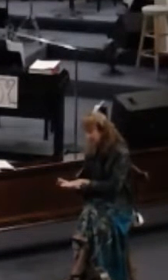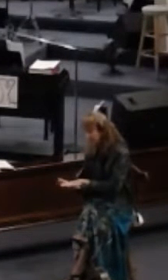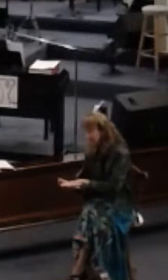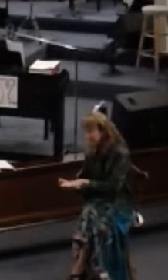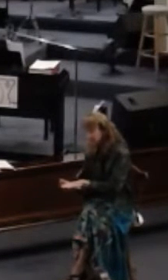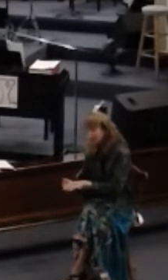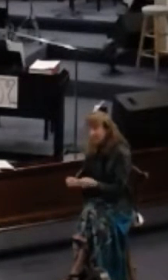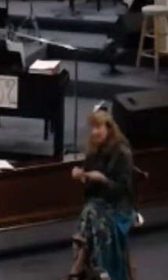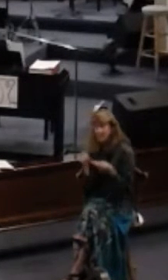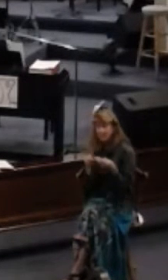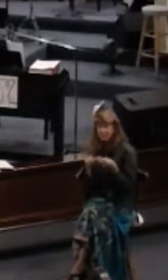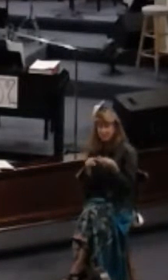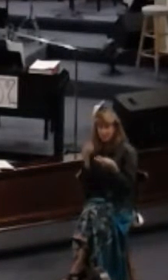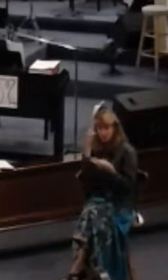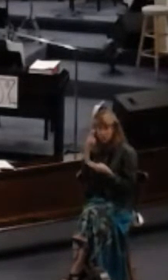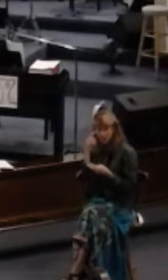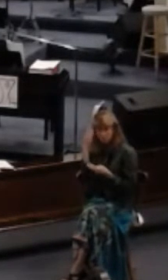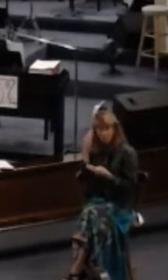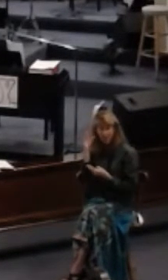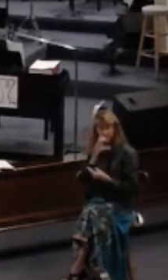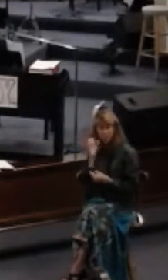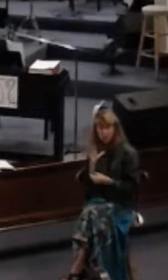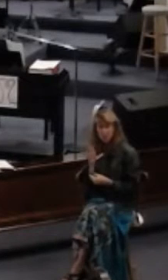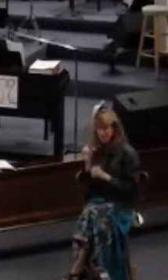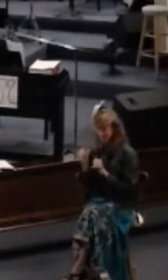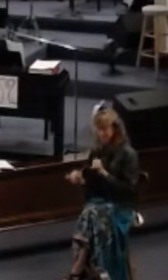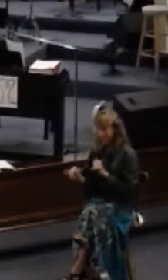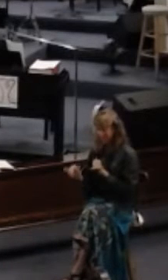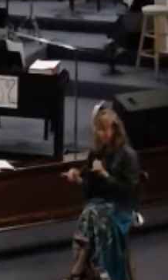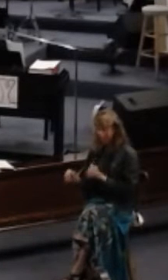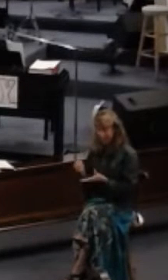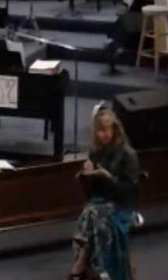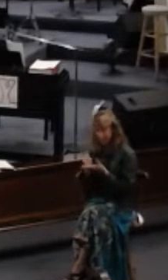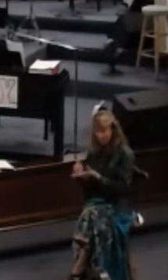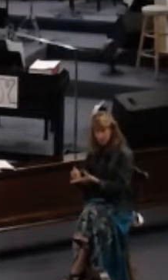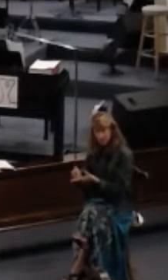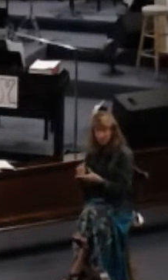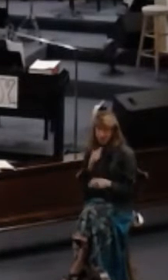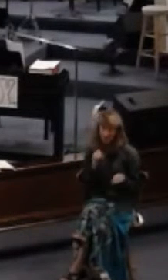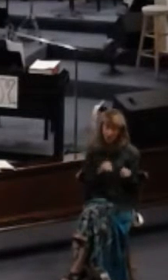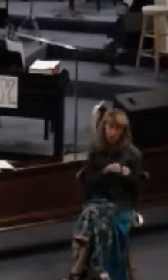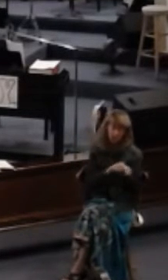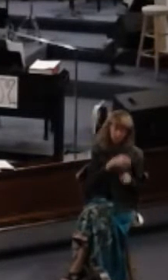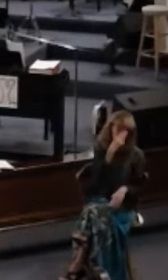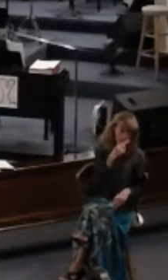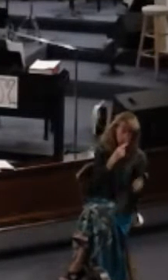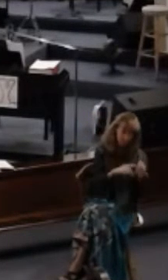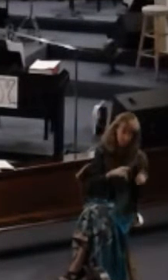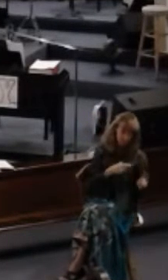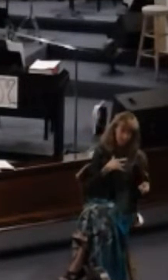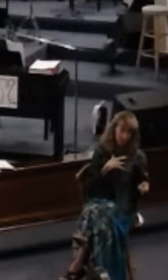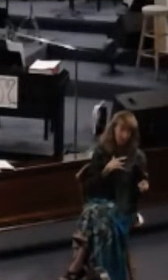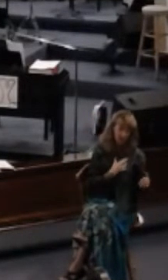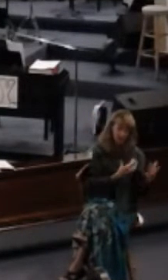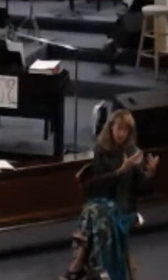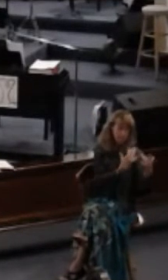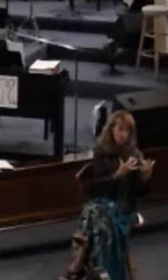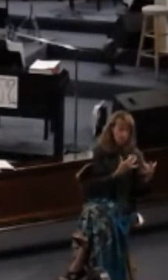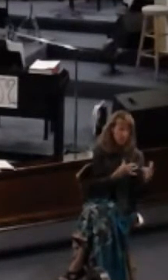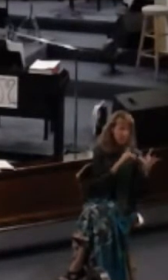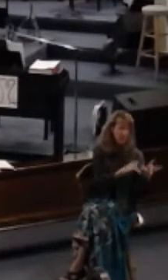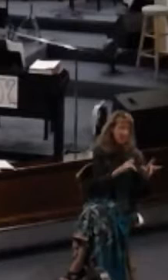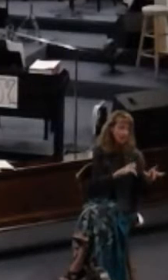The second reason that they stayed and took care of the sick and dying was that, unlike the Romans, who felt mercy was a character flaw,